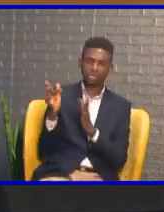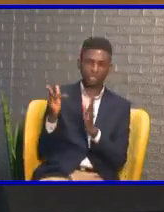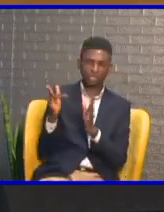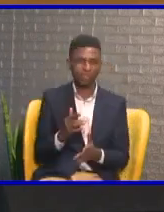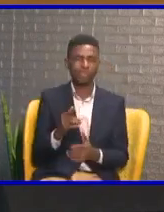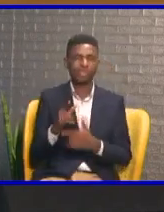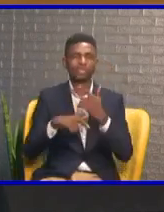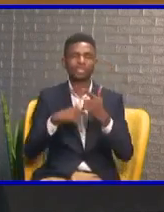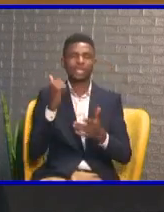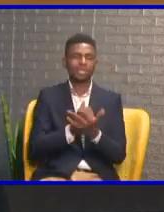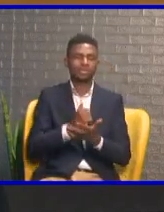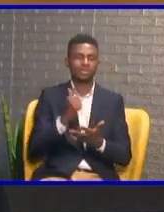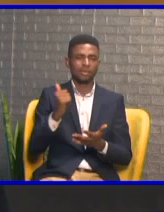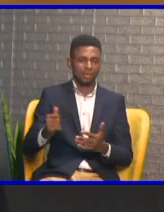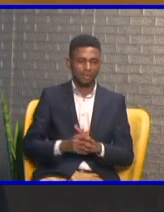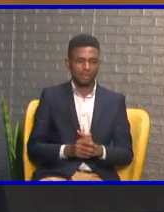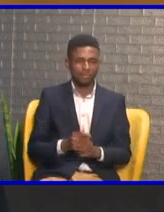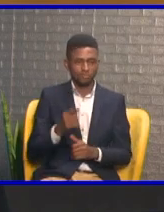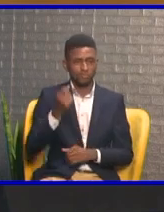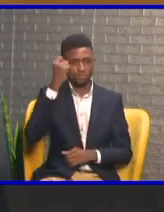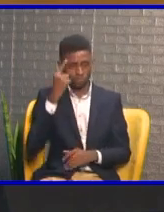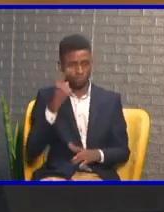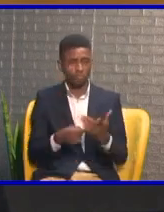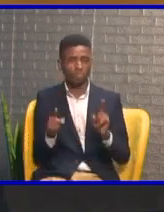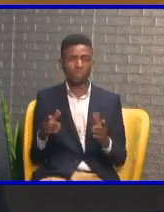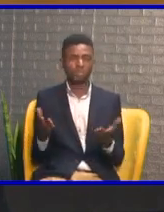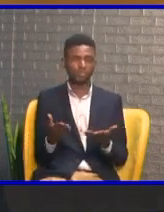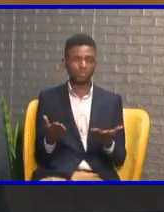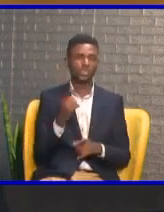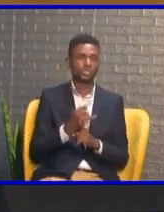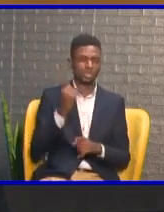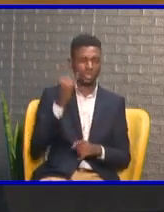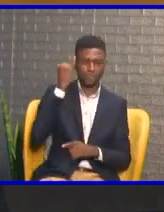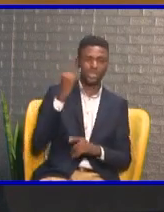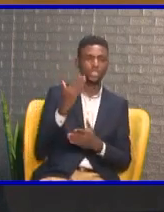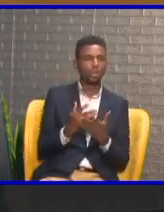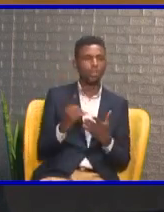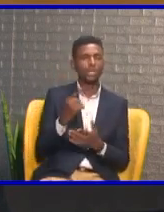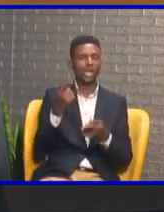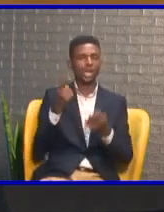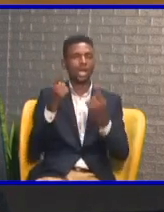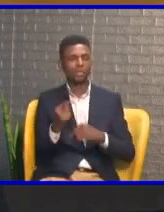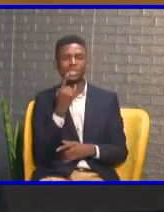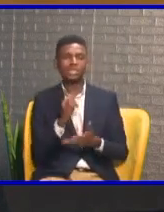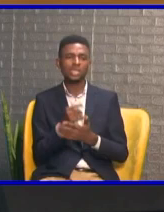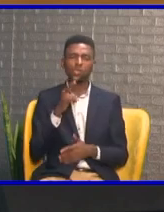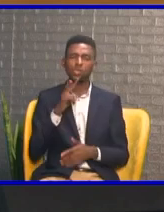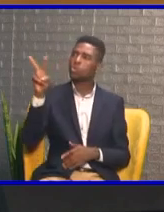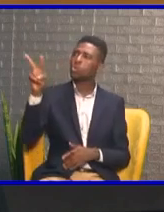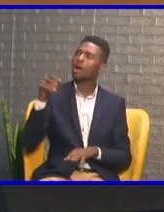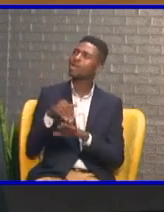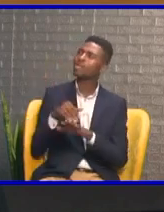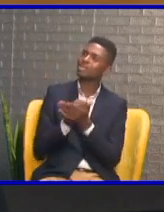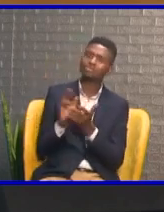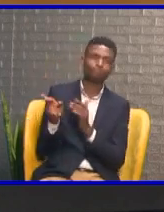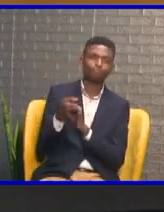somebody. Are you understanding what's going on here? So just imagine somebody comes, right? And then they say, look at the bronze serpent.